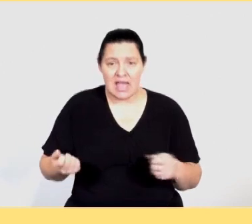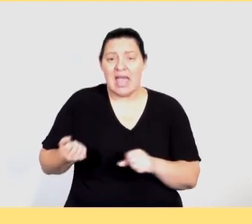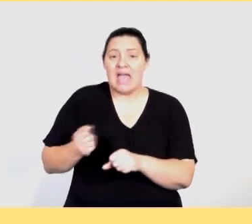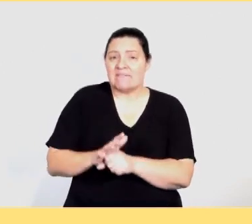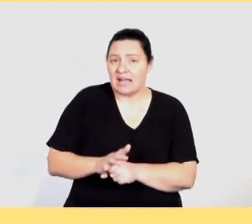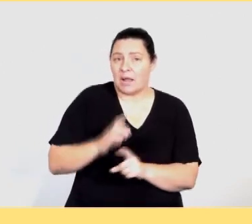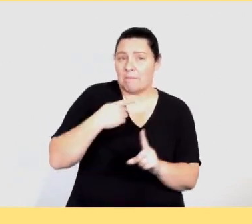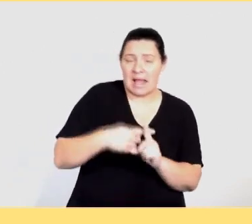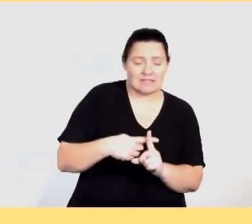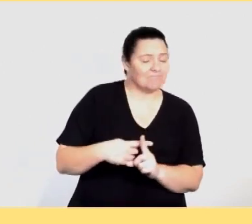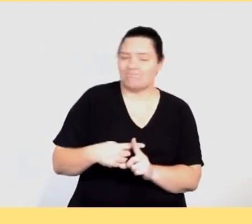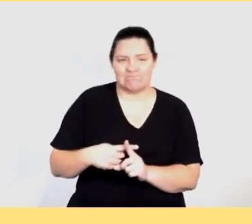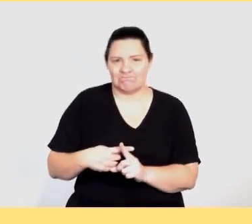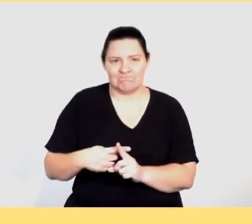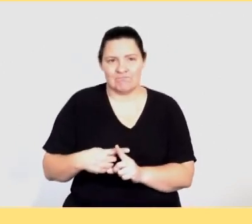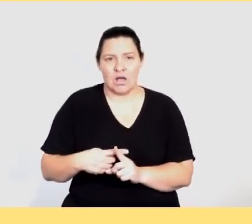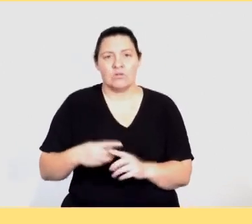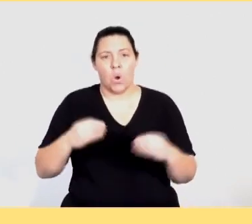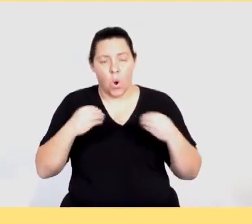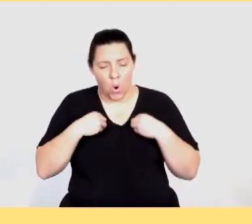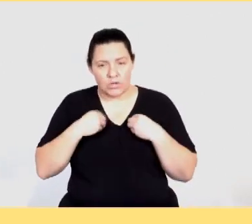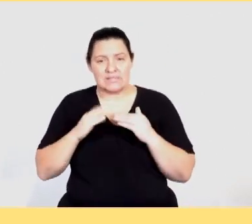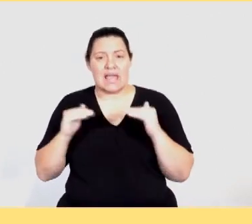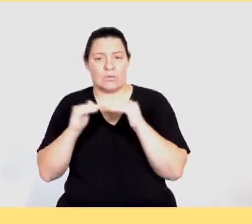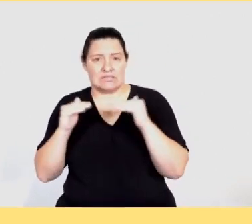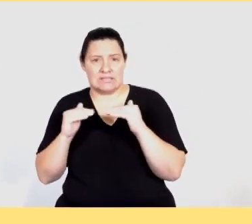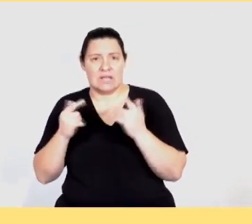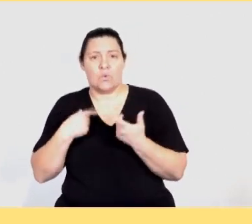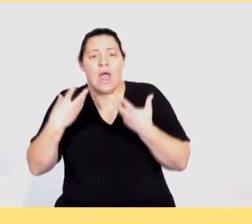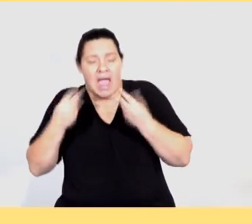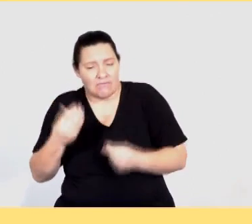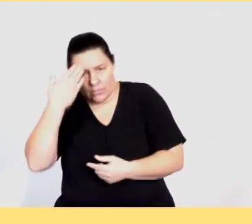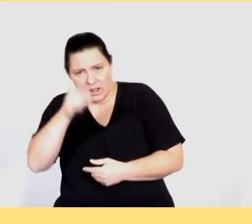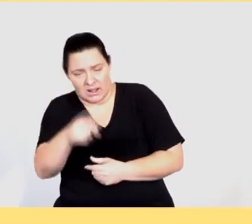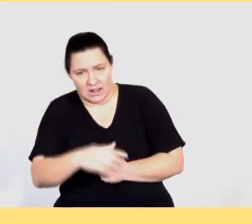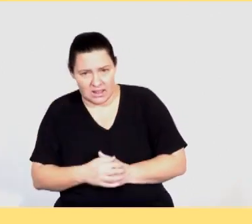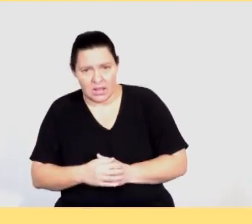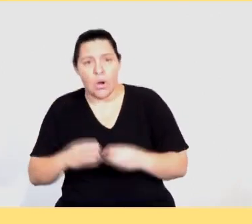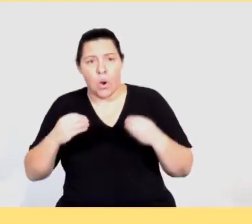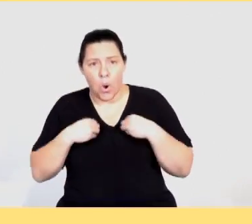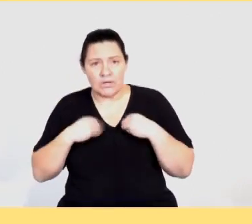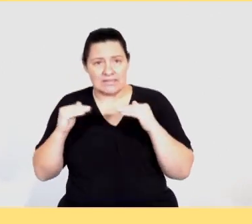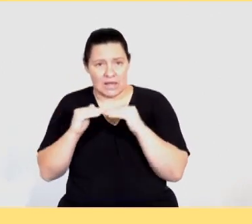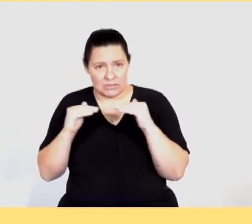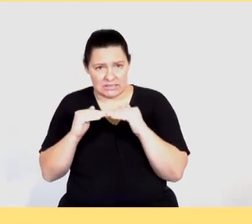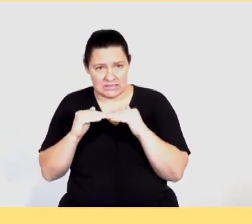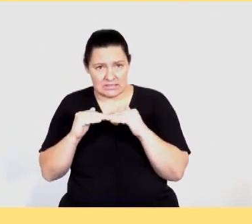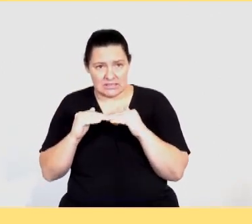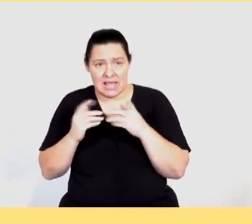effect, is it a plus? No. Remember, on your honest equity, this is what you have to know. On your honest